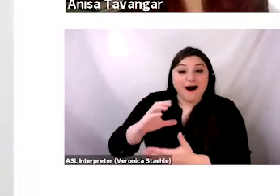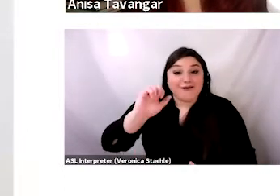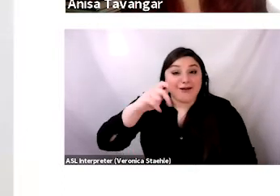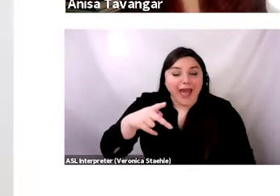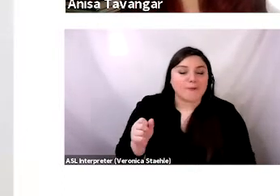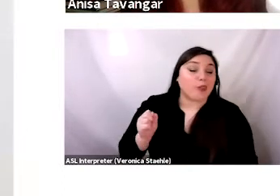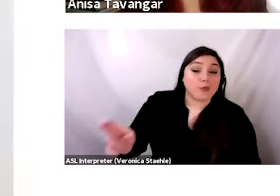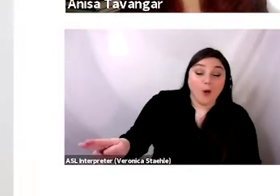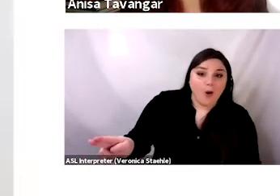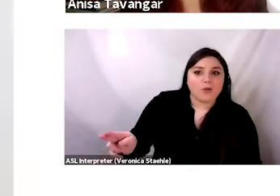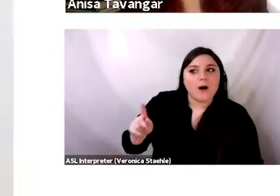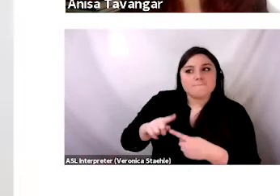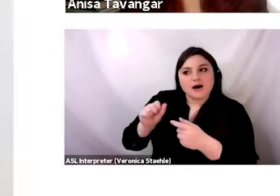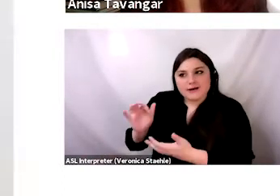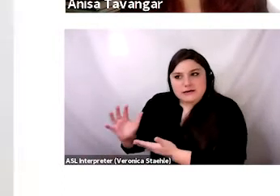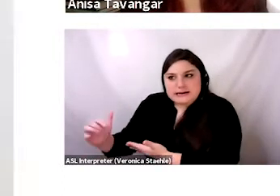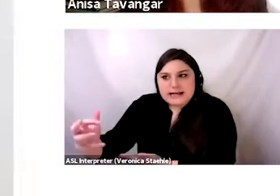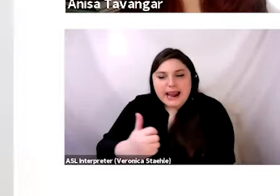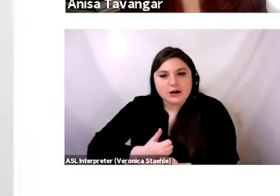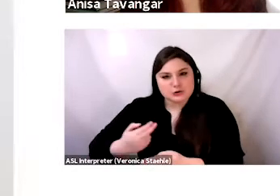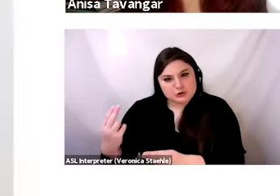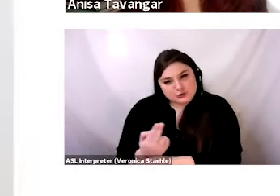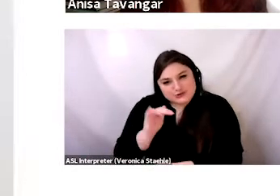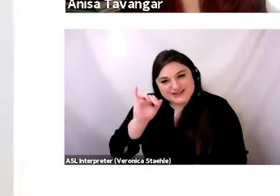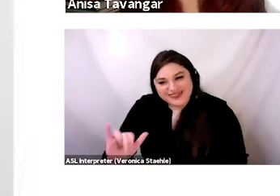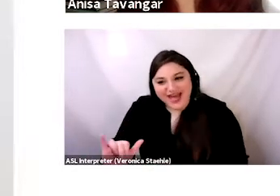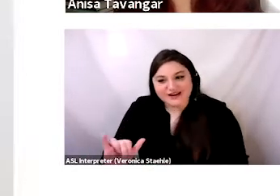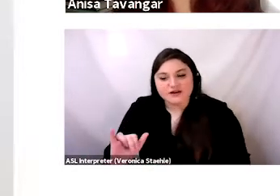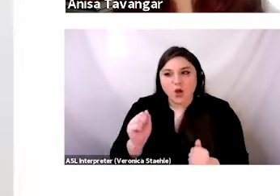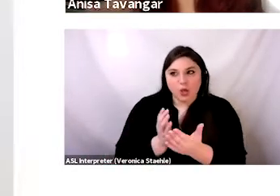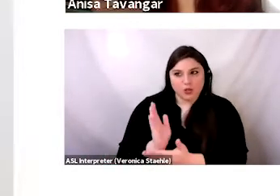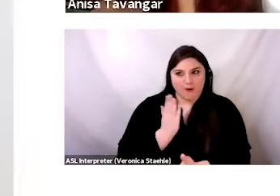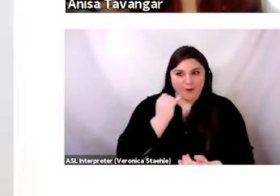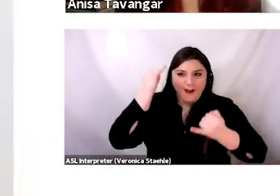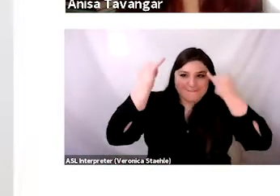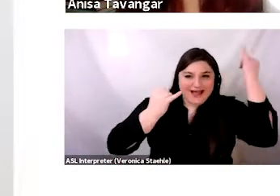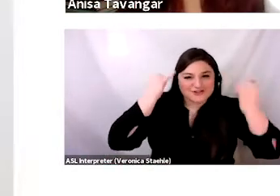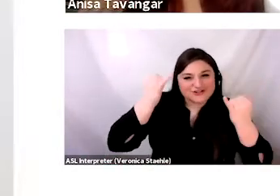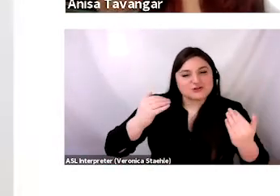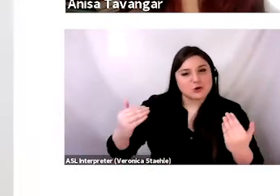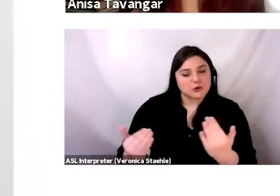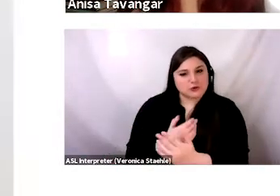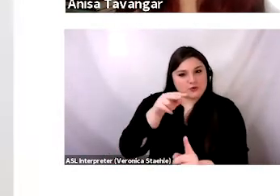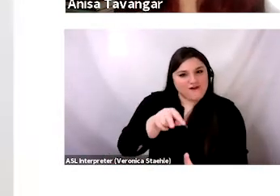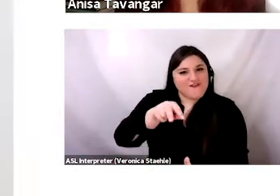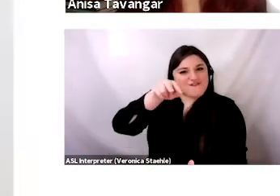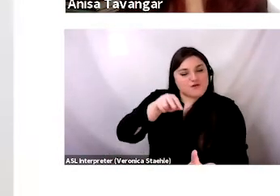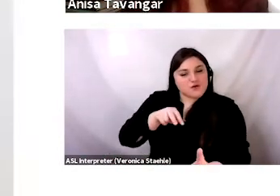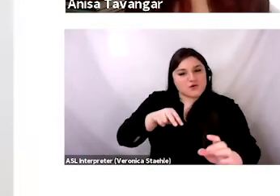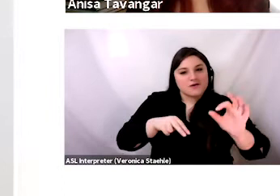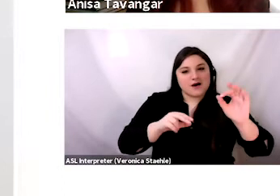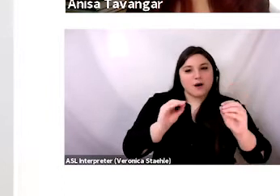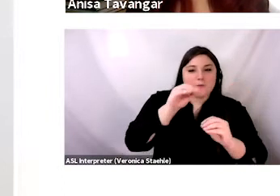to production as well, where we are allowing our own imagination to lead instead of allowing